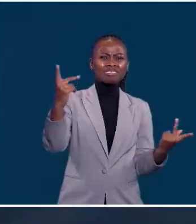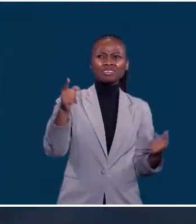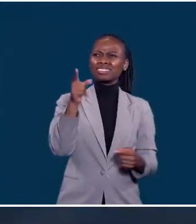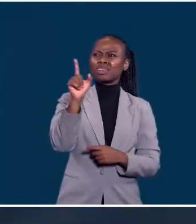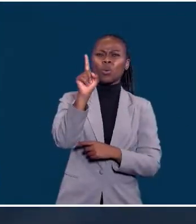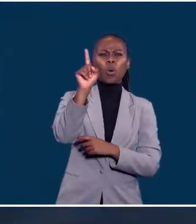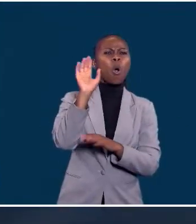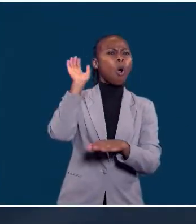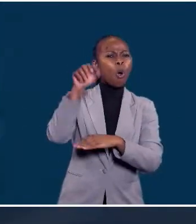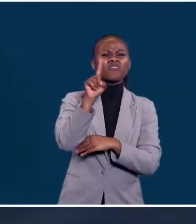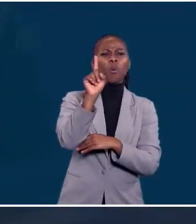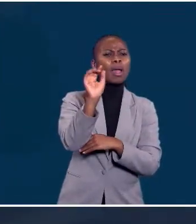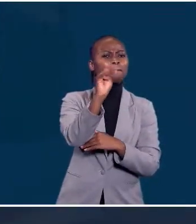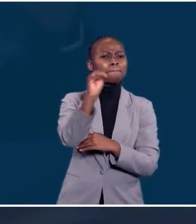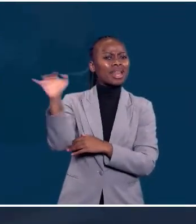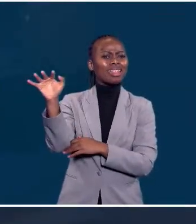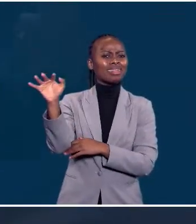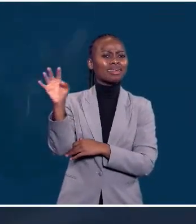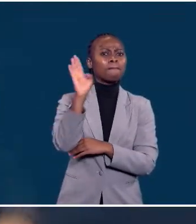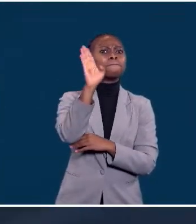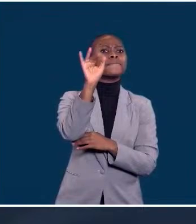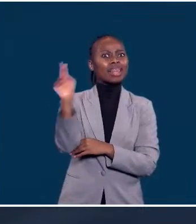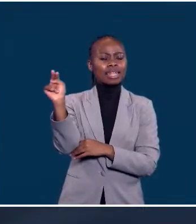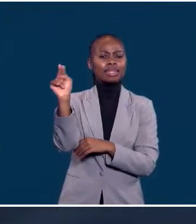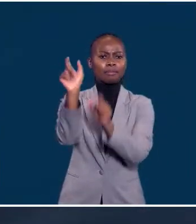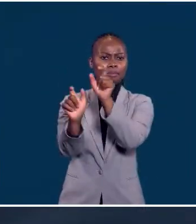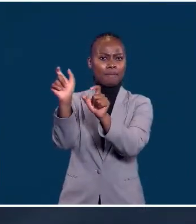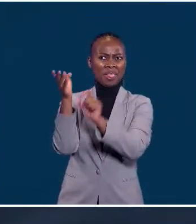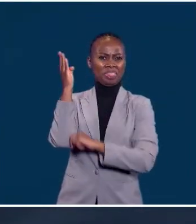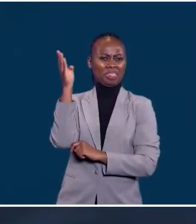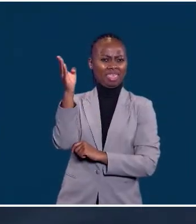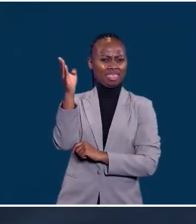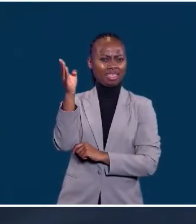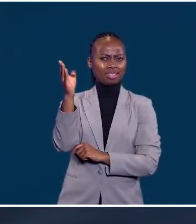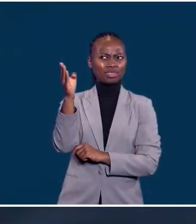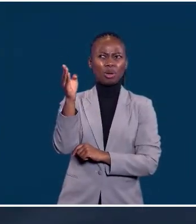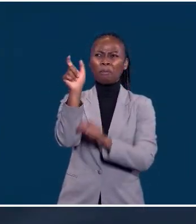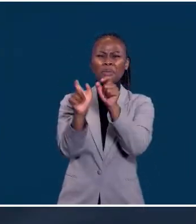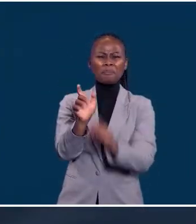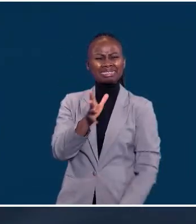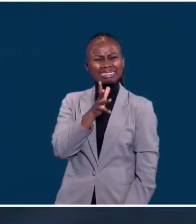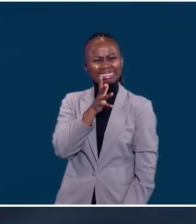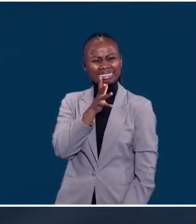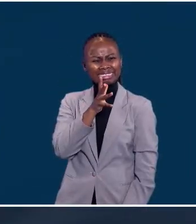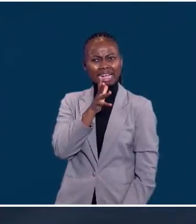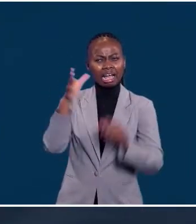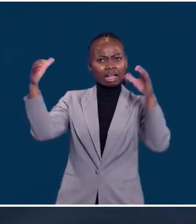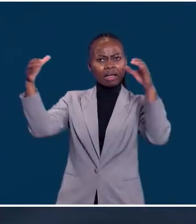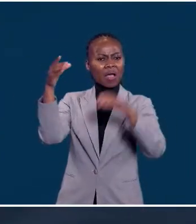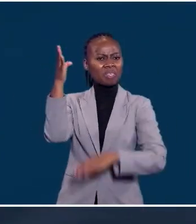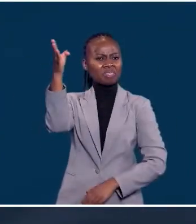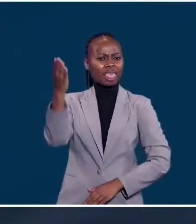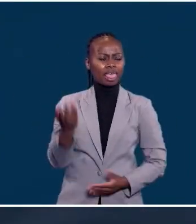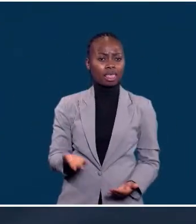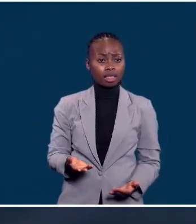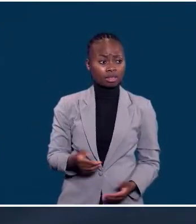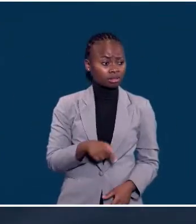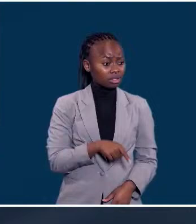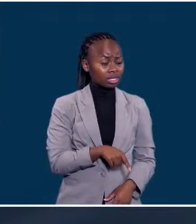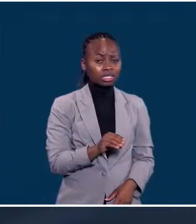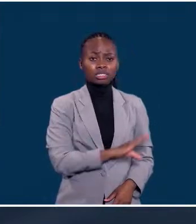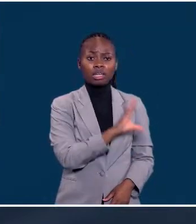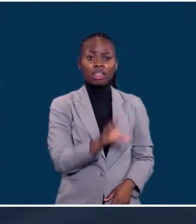produce things there, they have got a market of 1 billion people. There are only 60-odd million of us